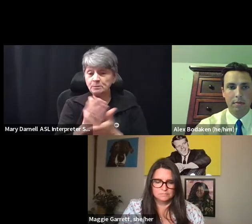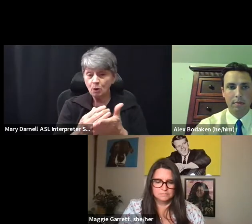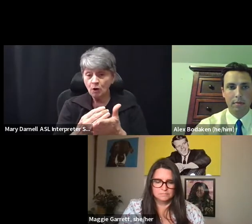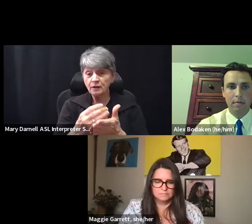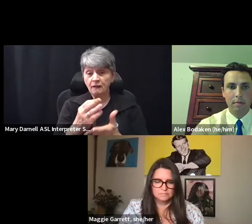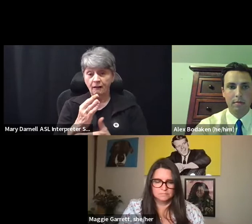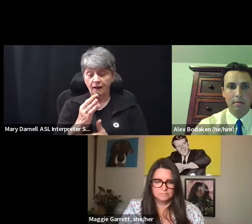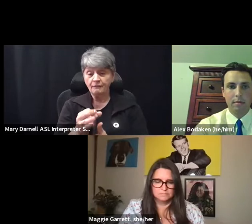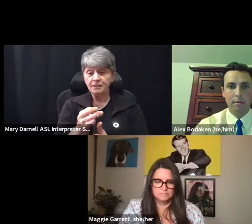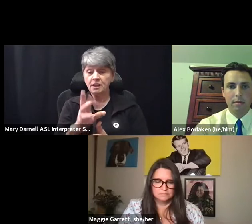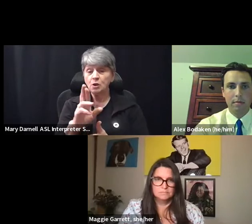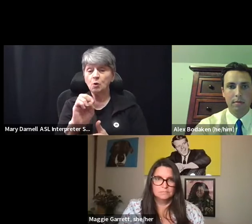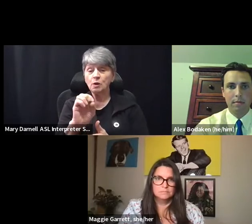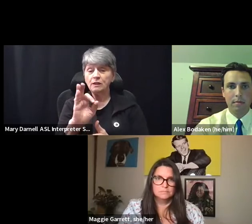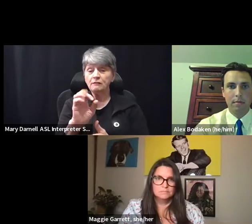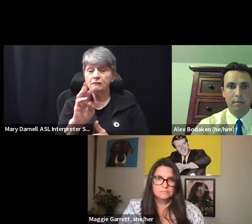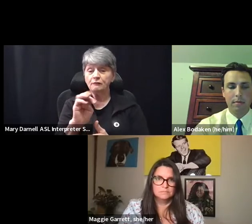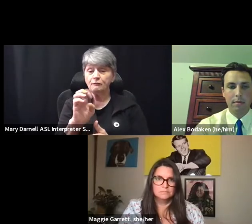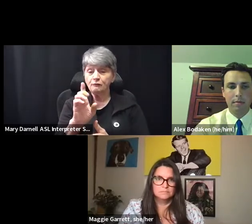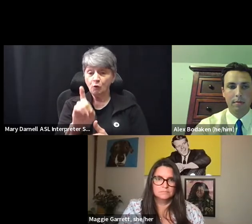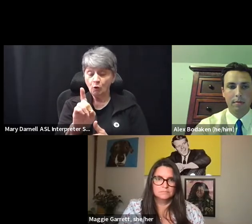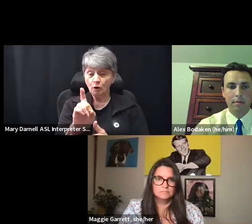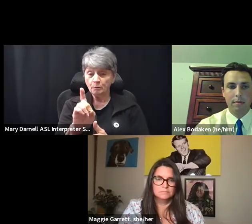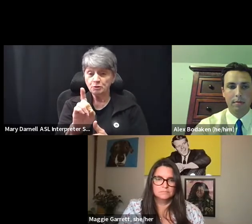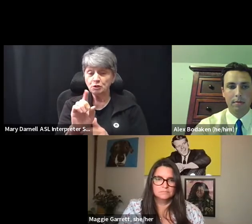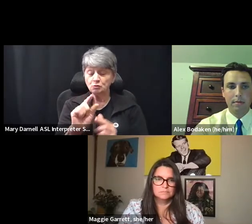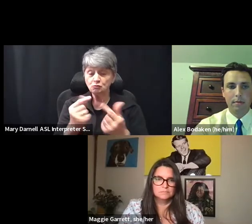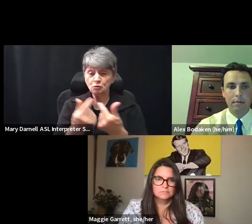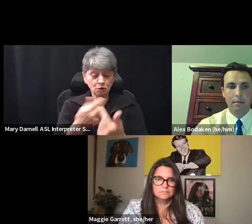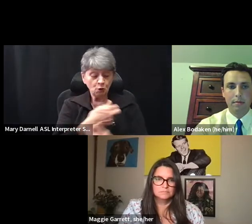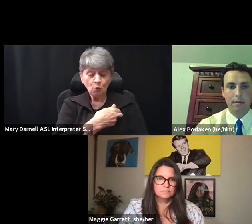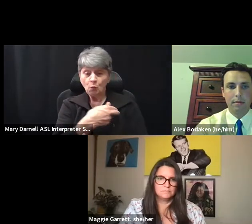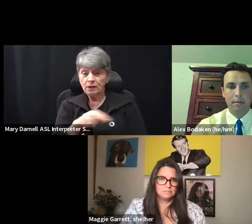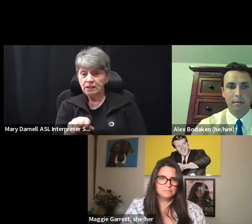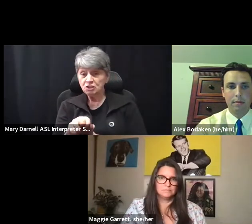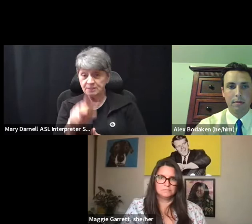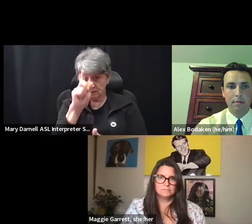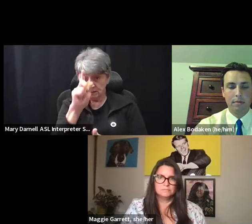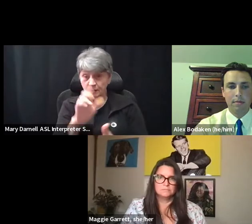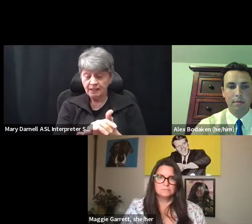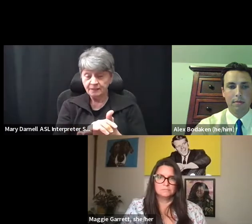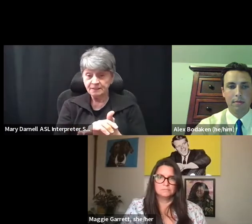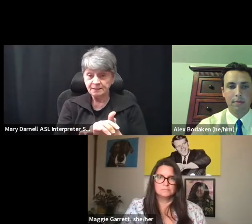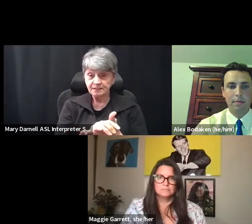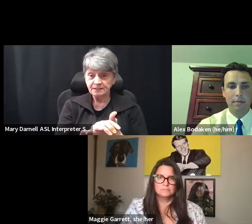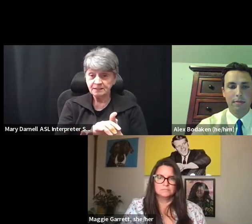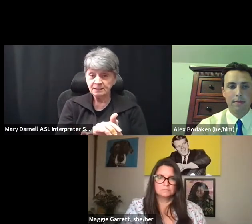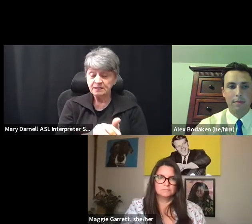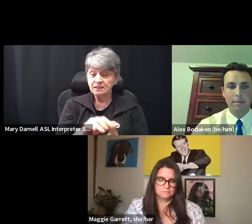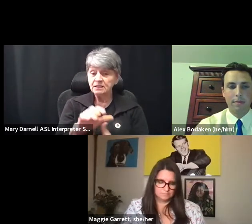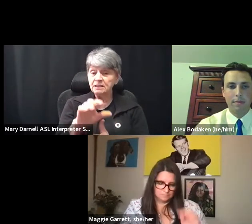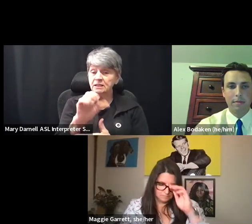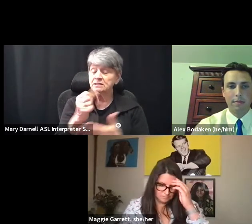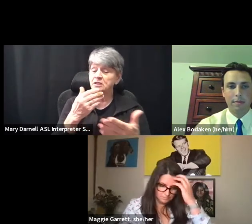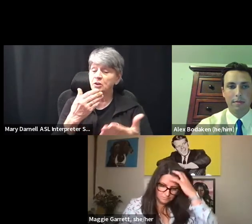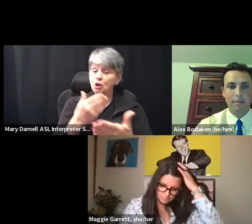religious beliefs. So is there a good argument against abortion bans under